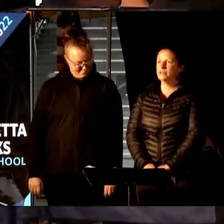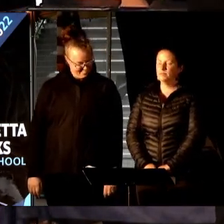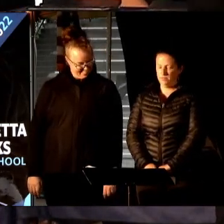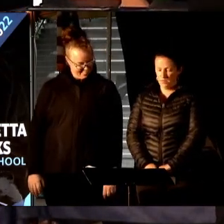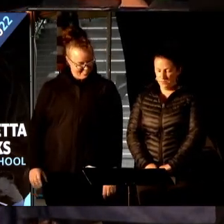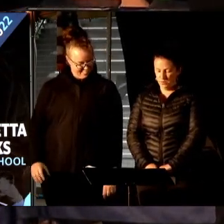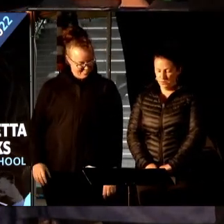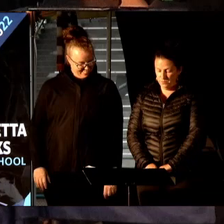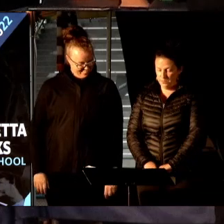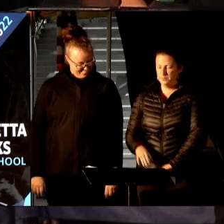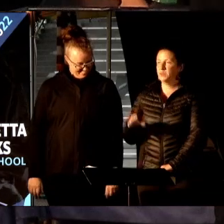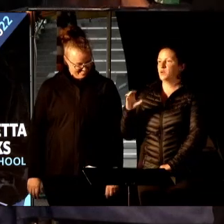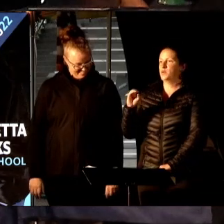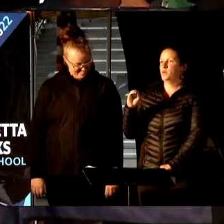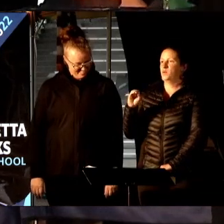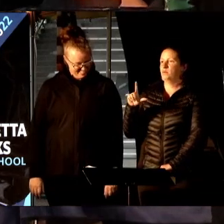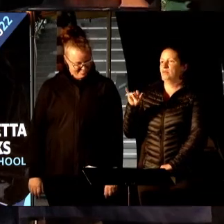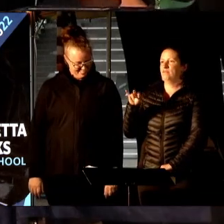Olivia Clark.